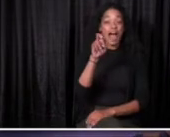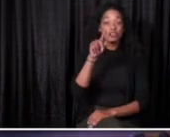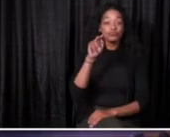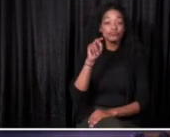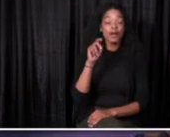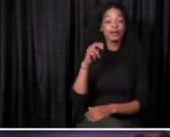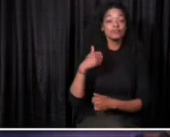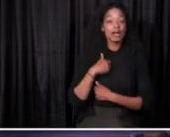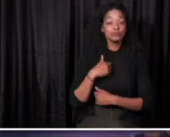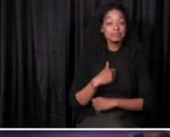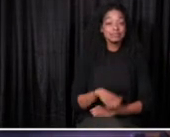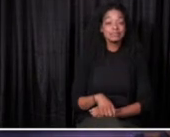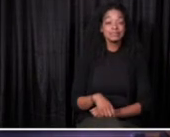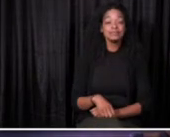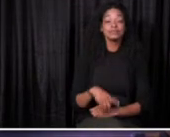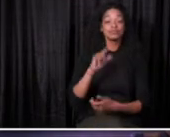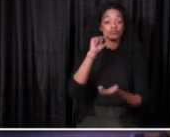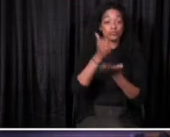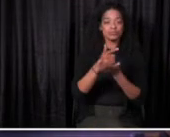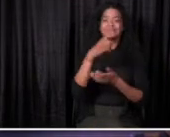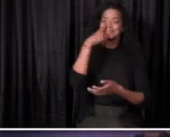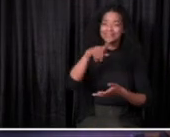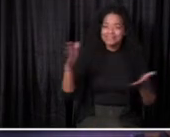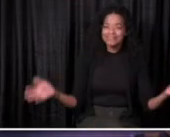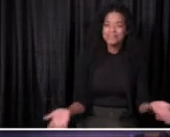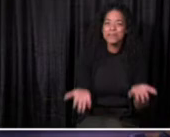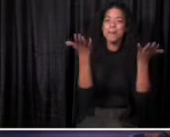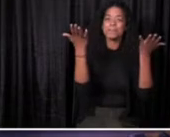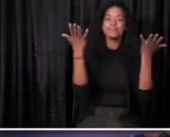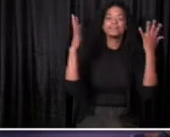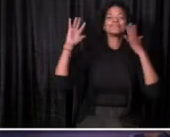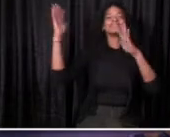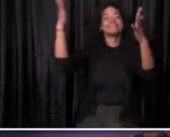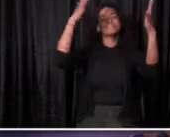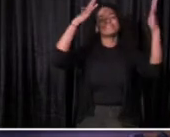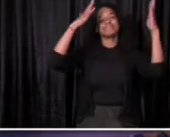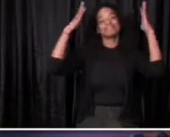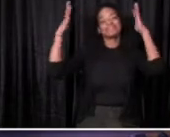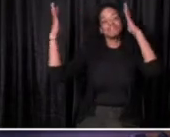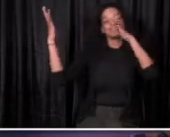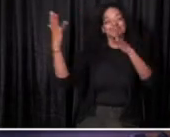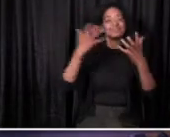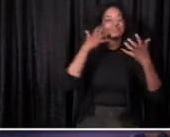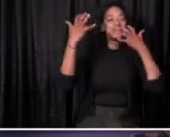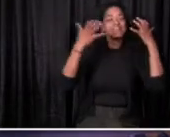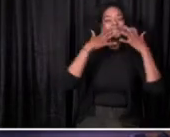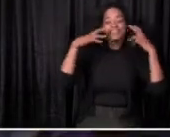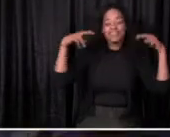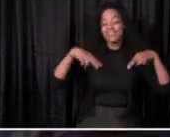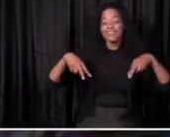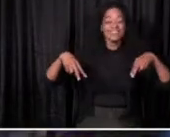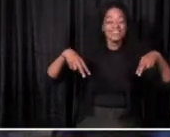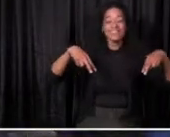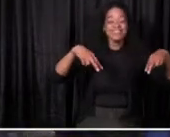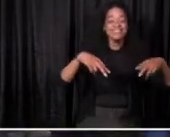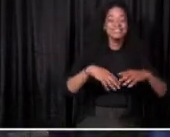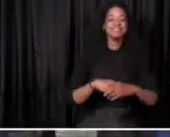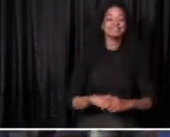today please stand, wave your arms, or otherwise indicate your presence.